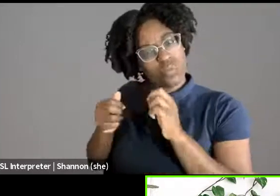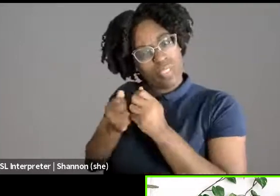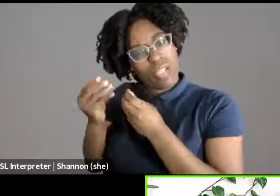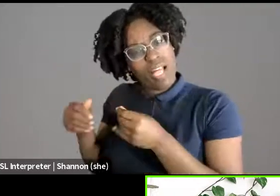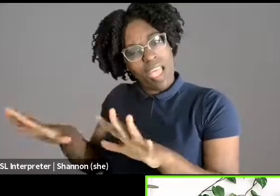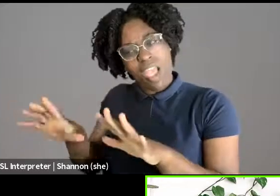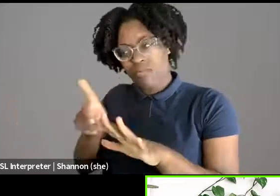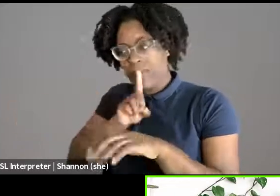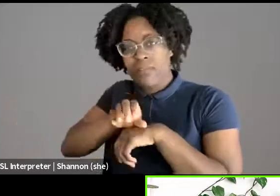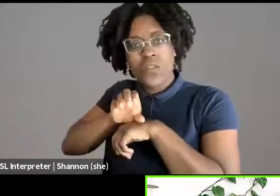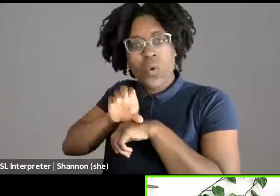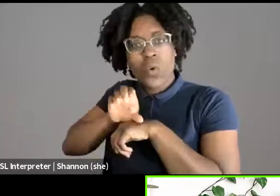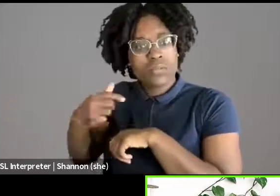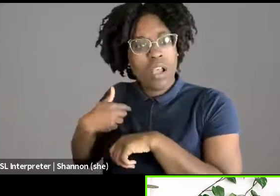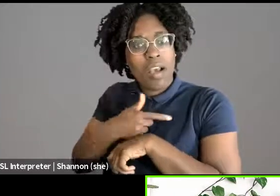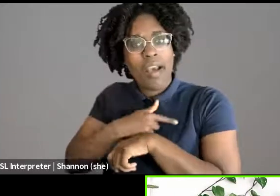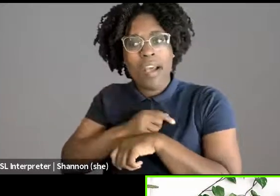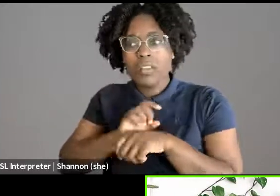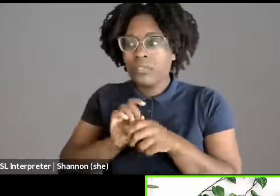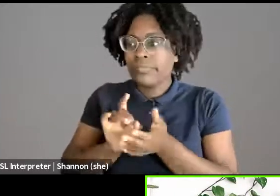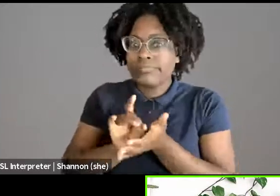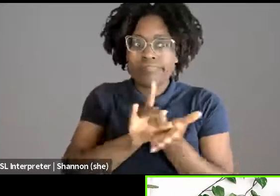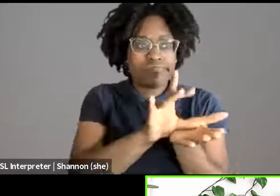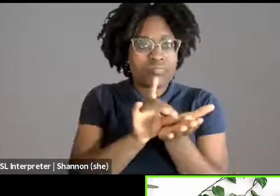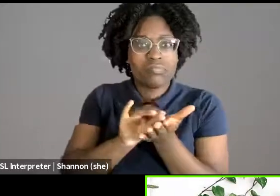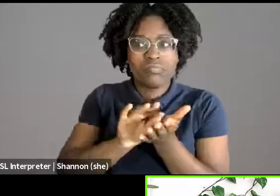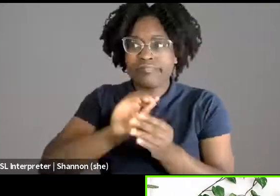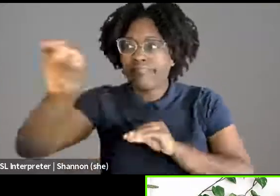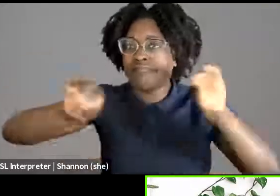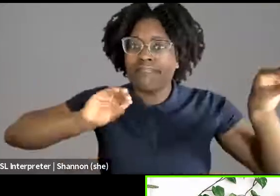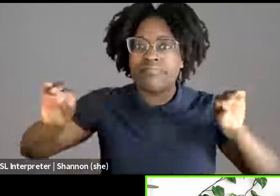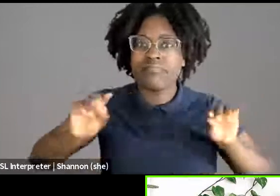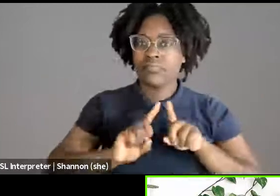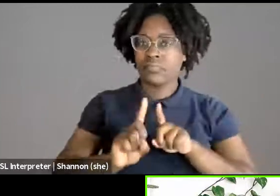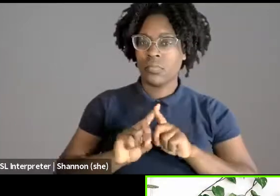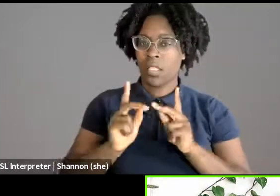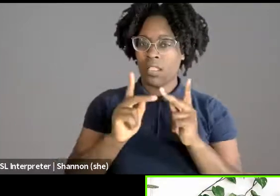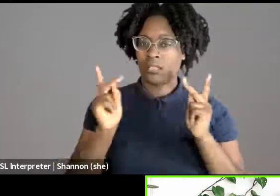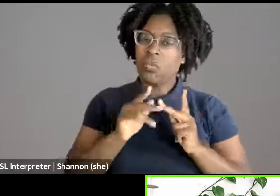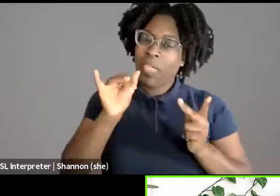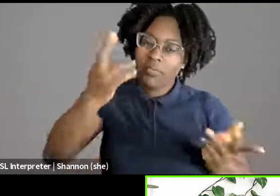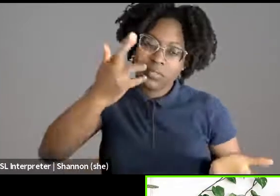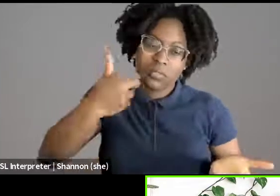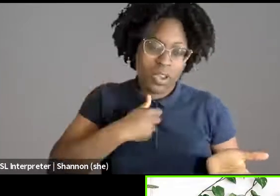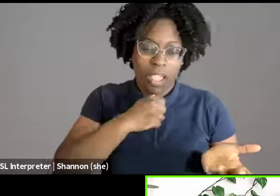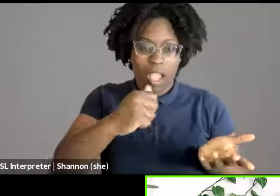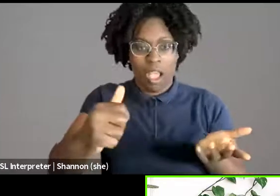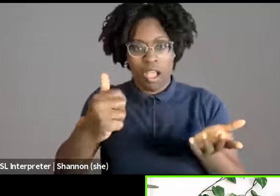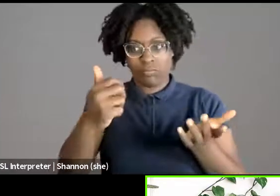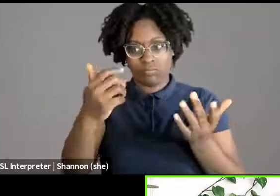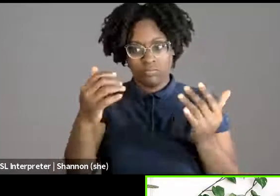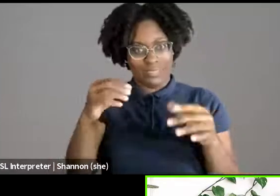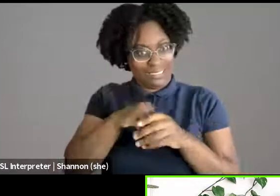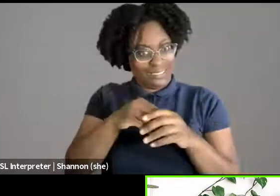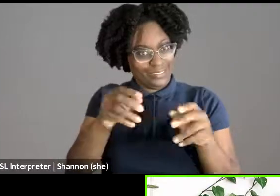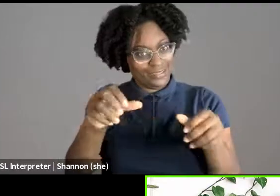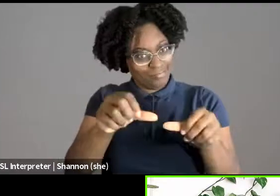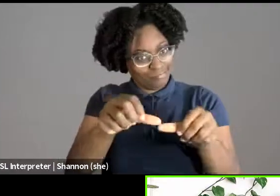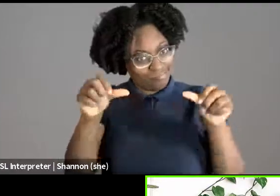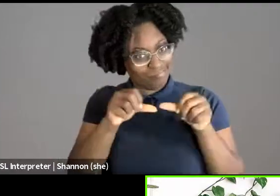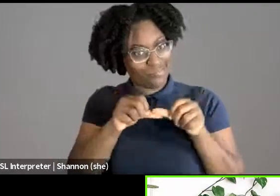community events that are open to the public? Sometimes these are good places to start acquainting yourself with some of the local